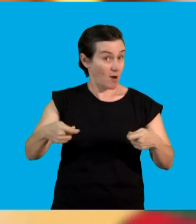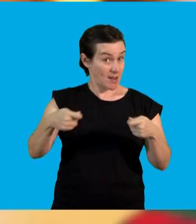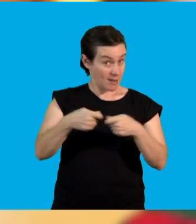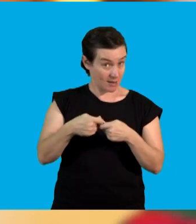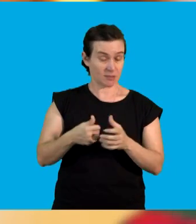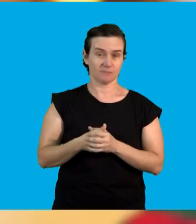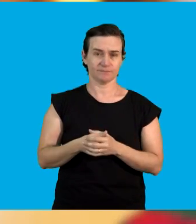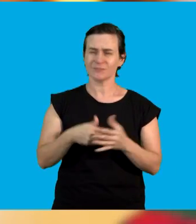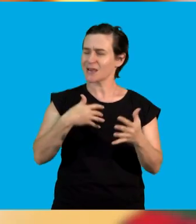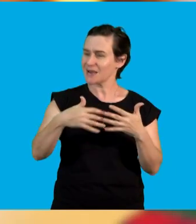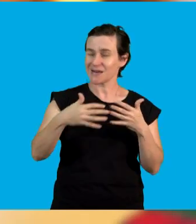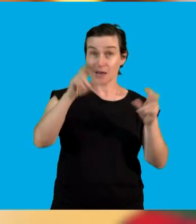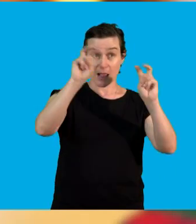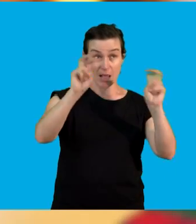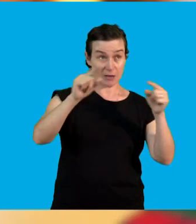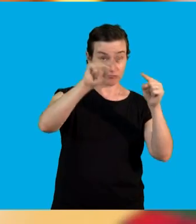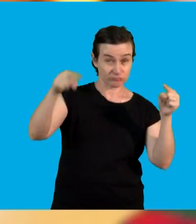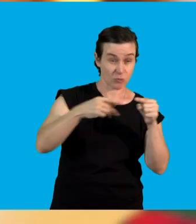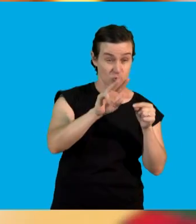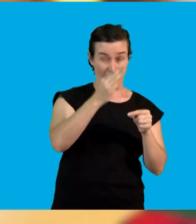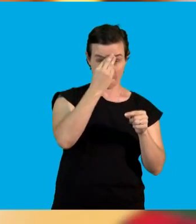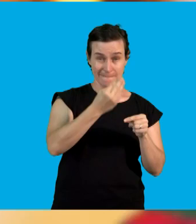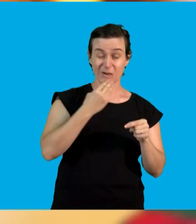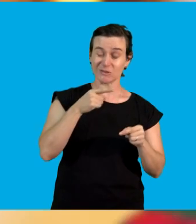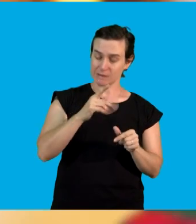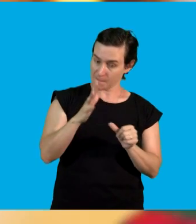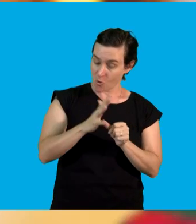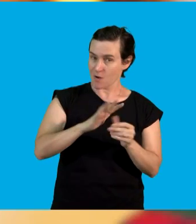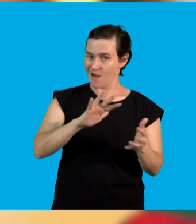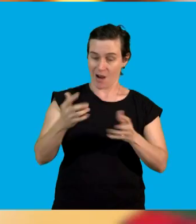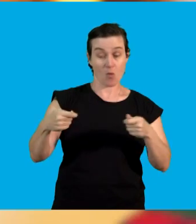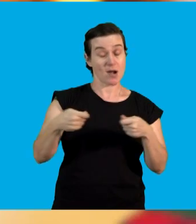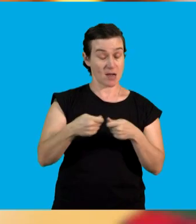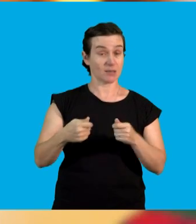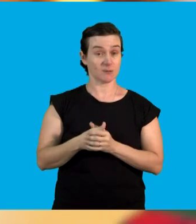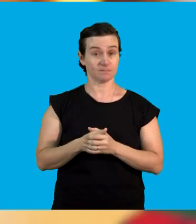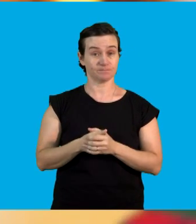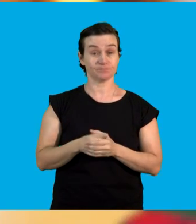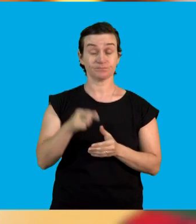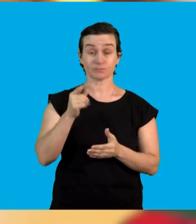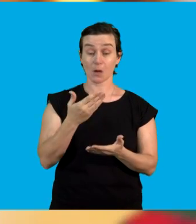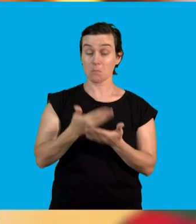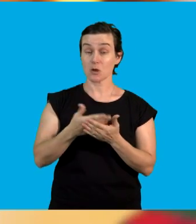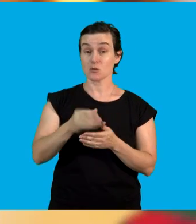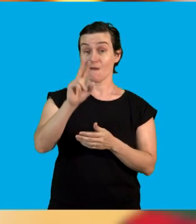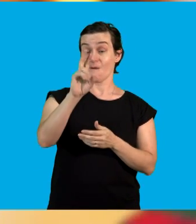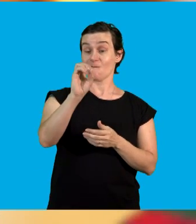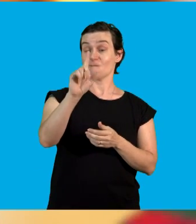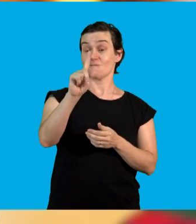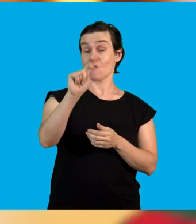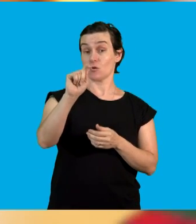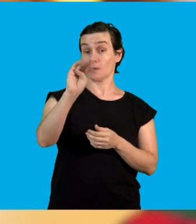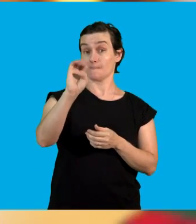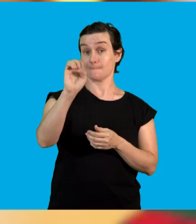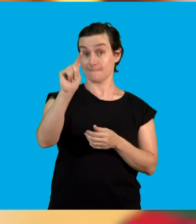we connect it in any circuit diagram that we have, it matters. However, with the potential difference, the voltmeter,